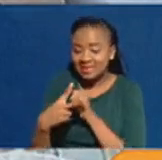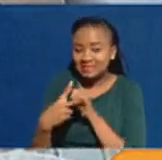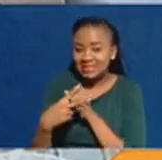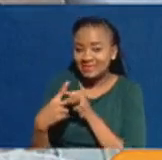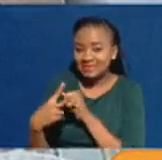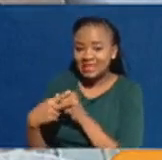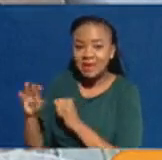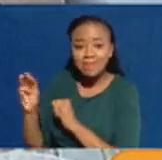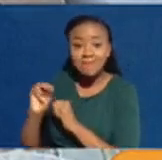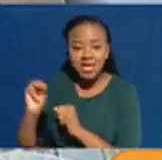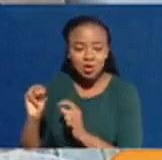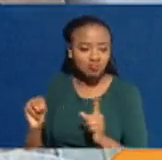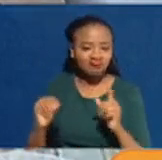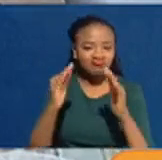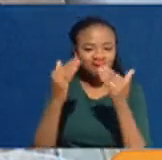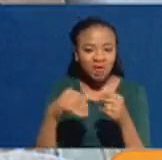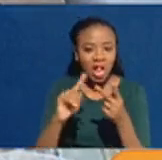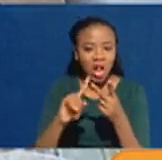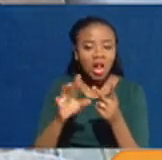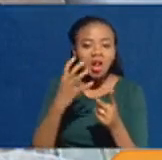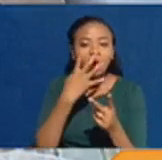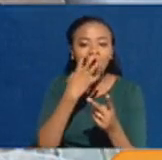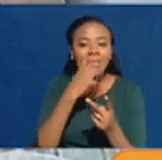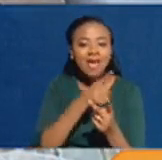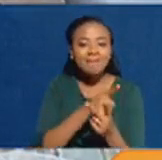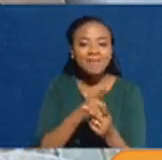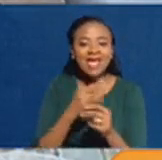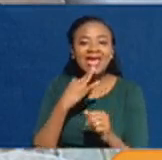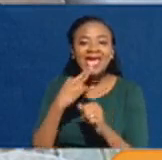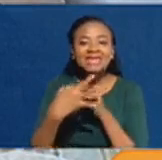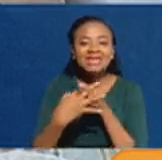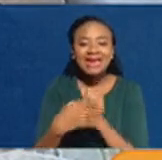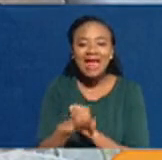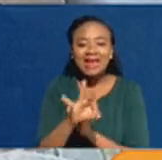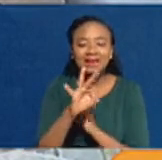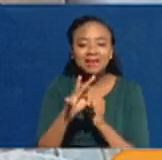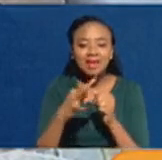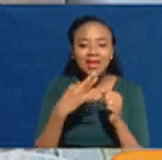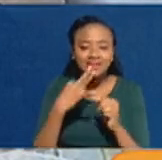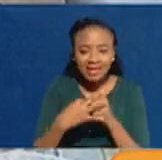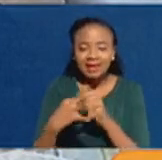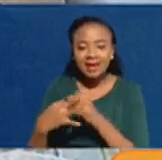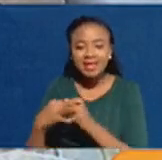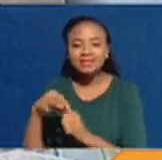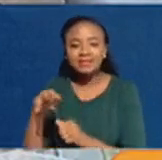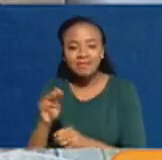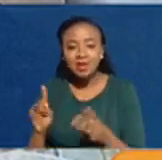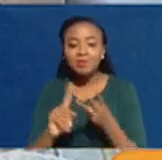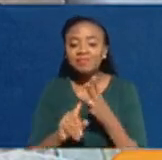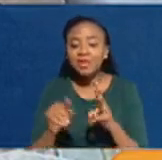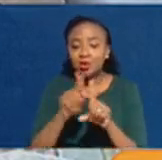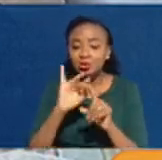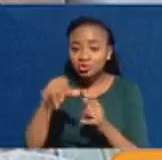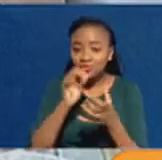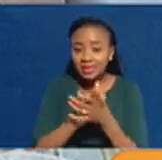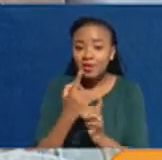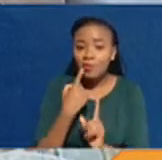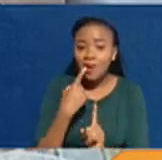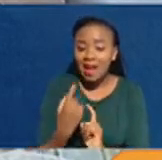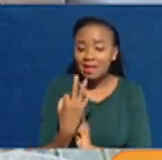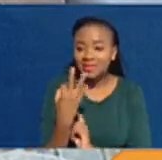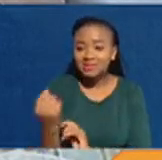Odinga's ODM comes second with 308 million, as Jubilee Party takes home 135 million shillings.